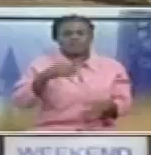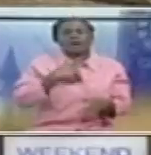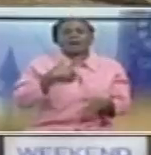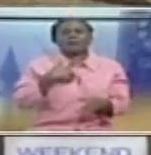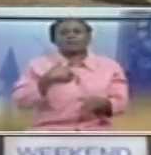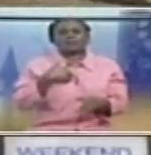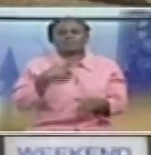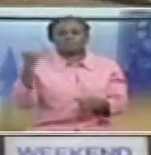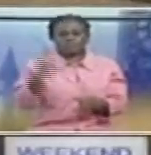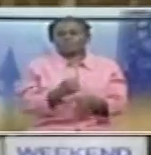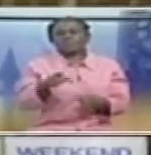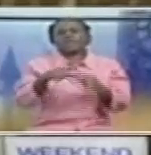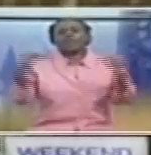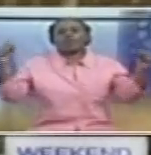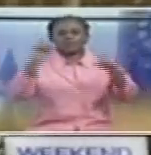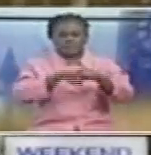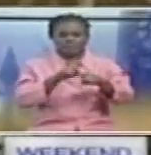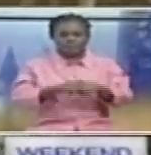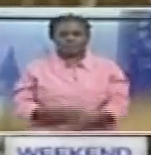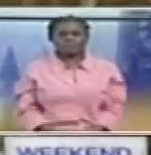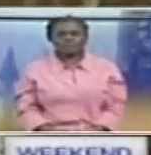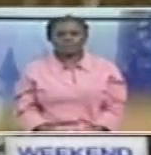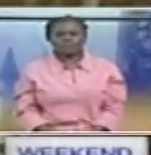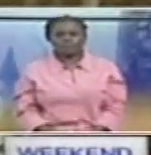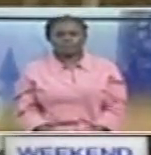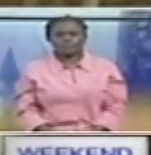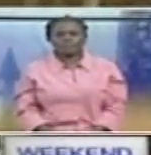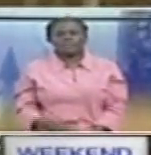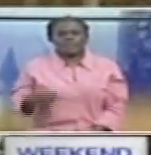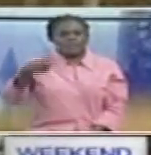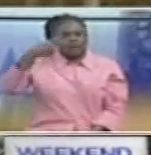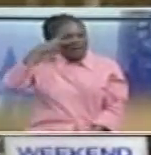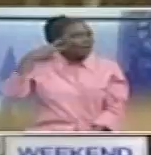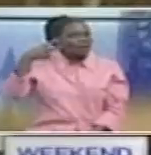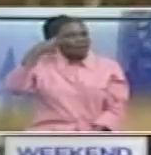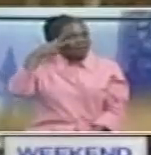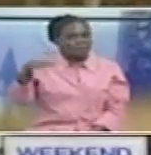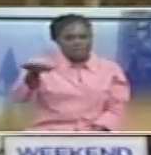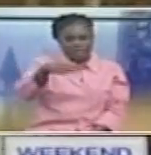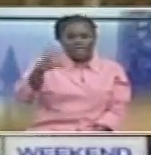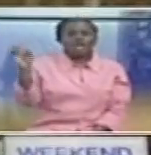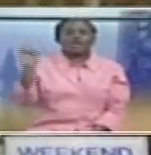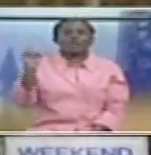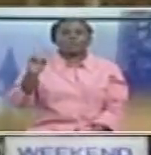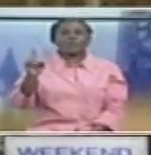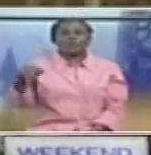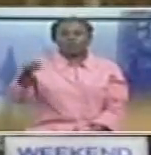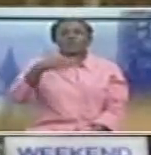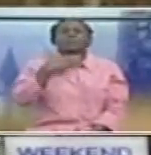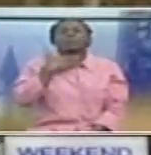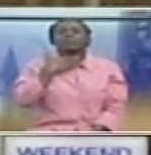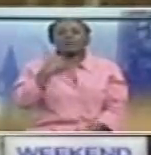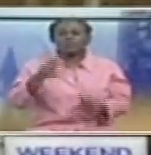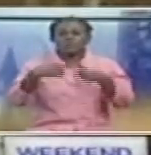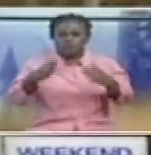na mfupa naye anachukua muda. I am the head of Al-Shabaab area of Dobri. We don't want to